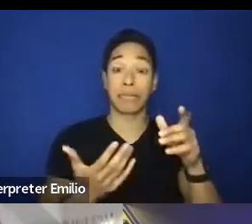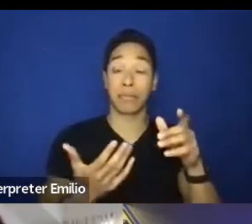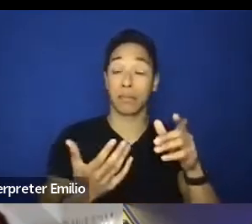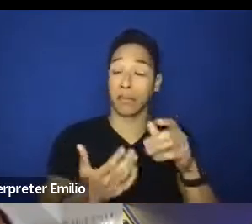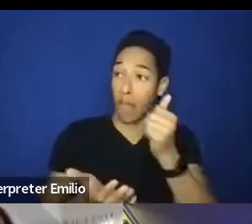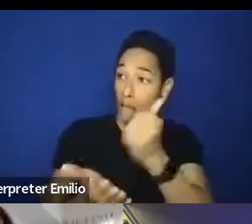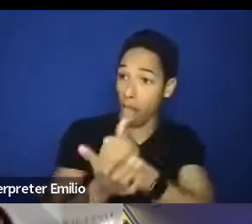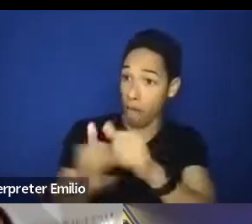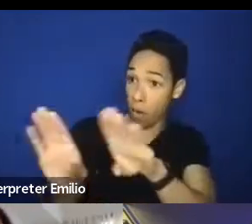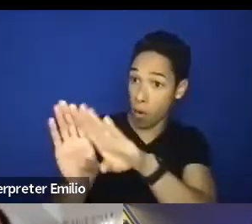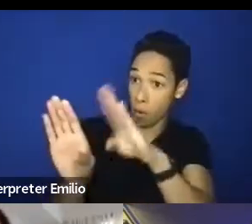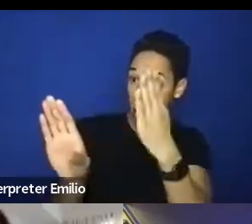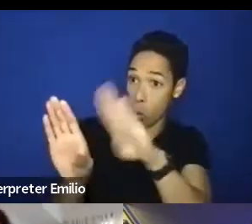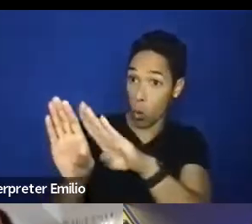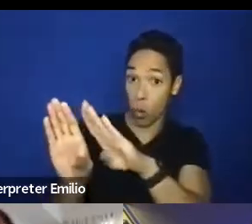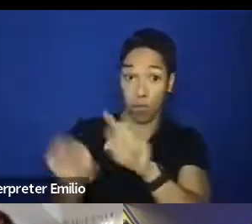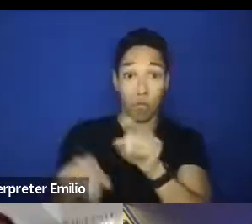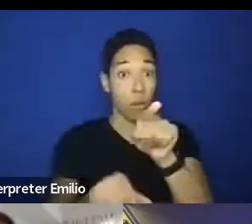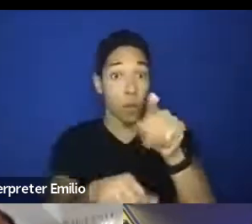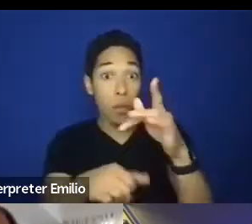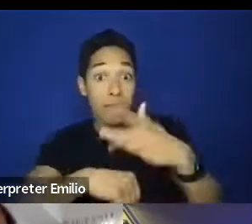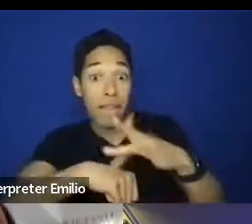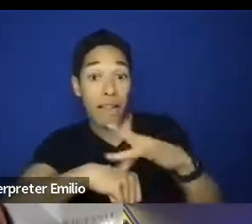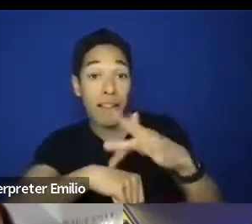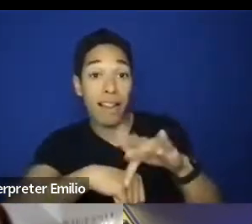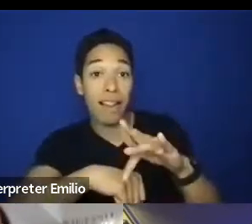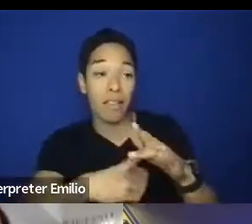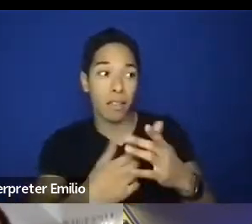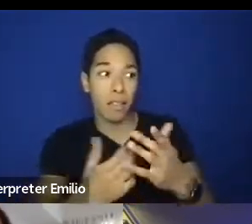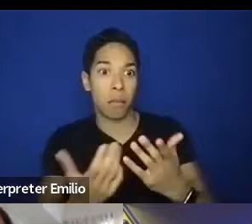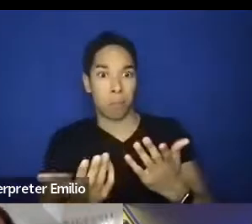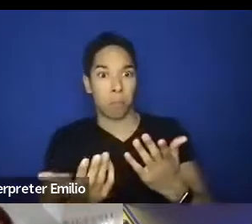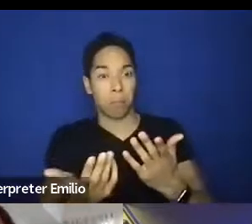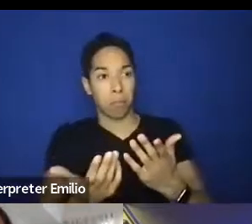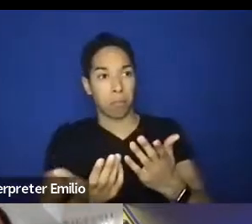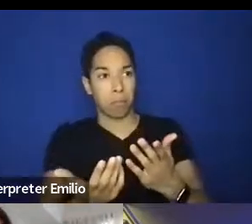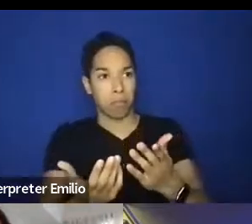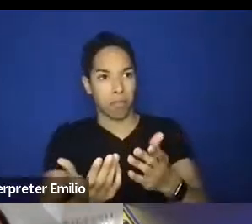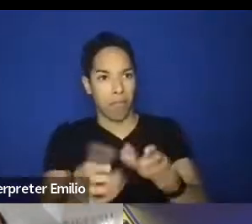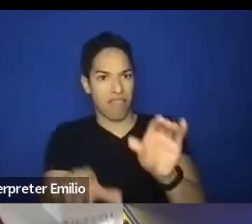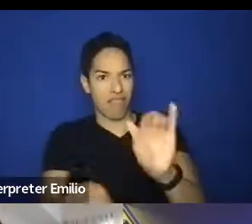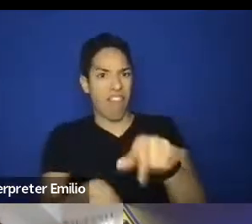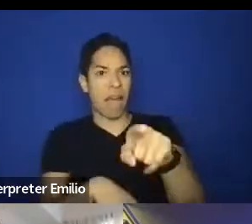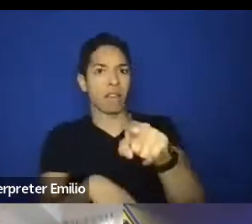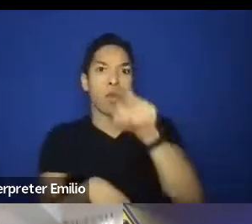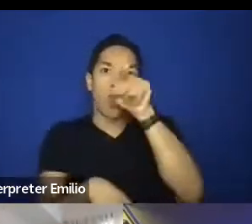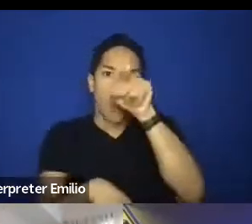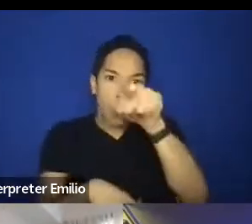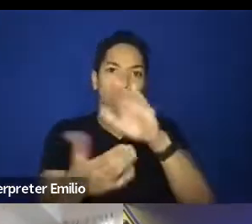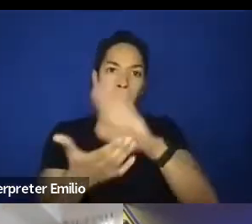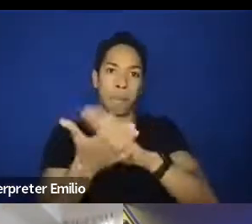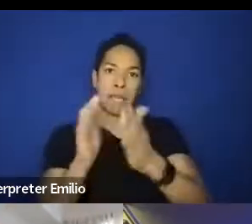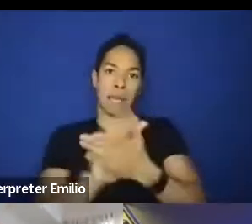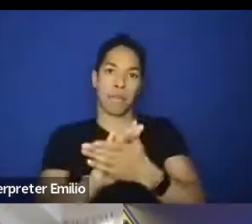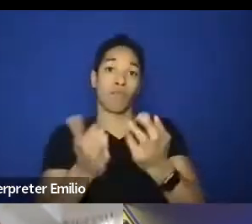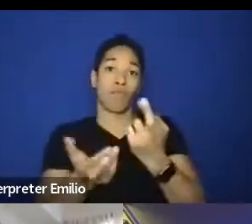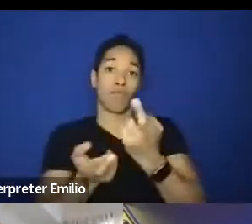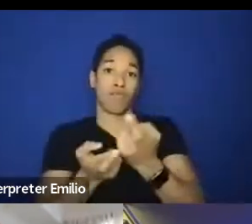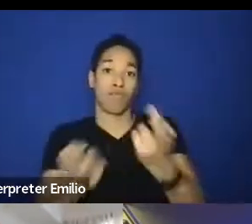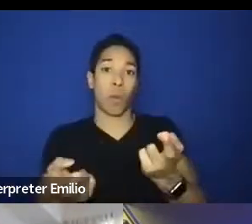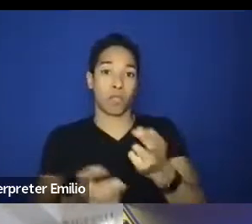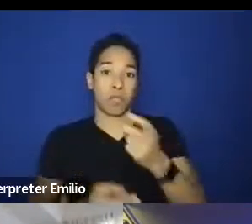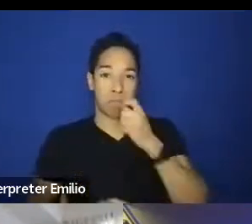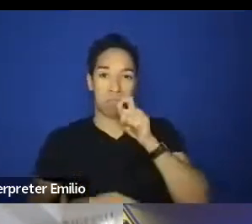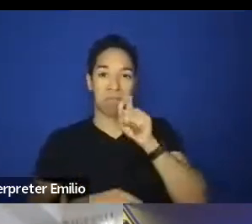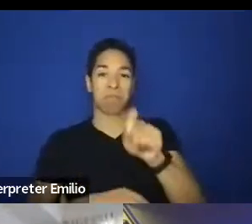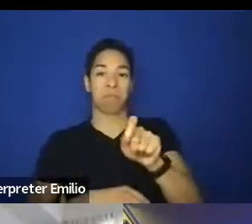open and you are available, and then be the resource, but